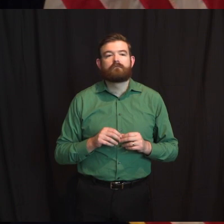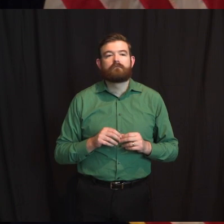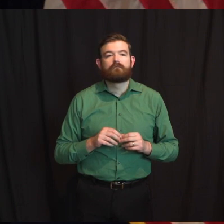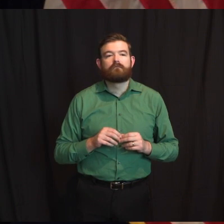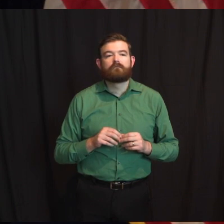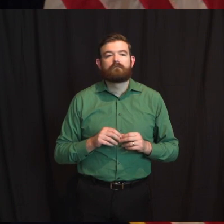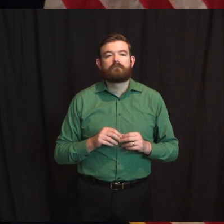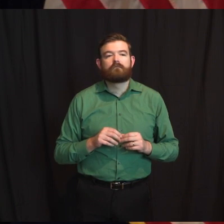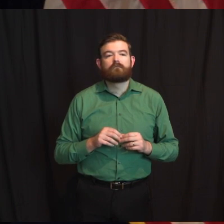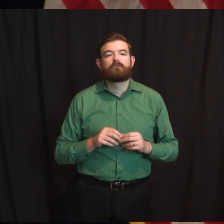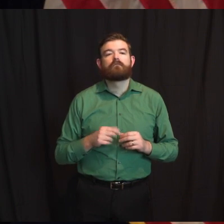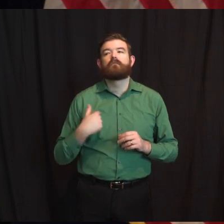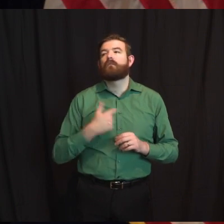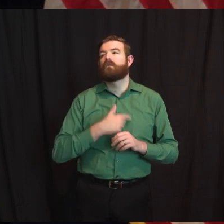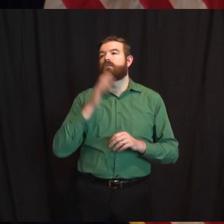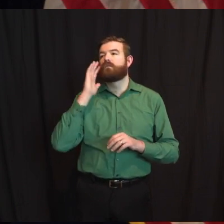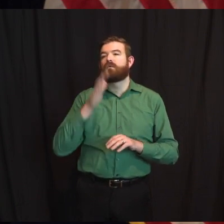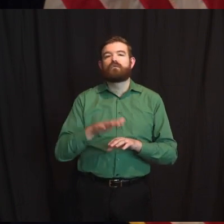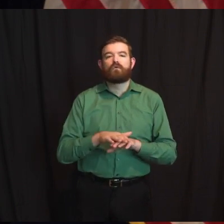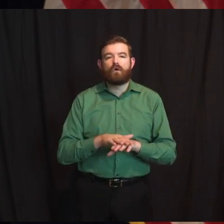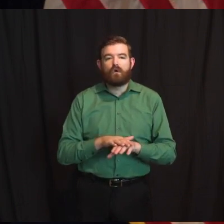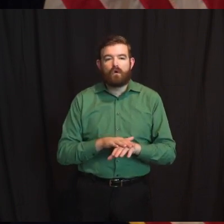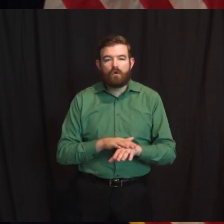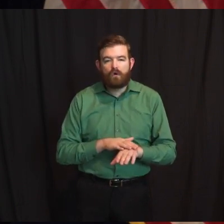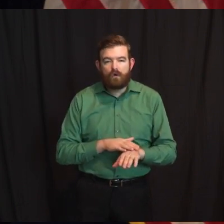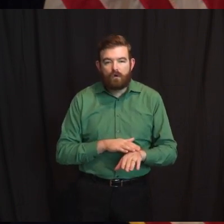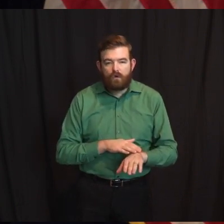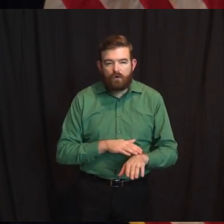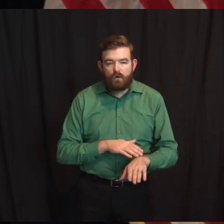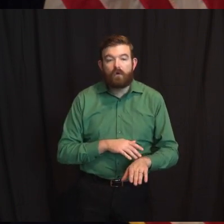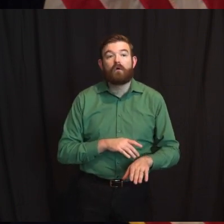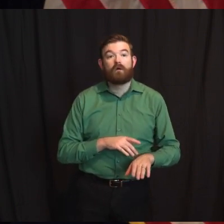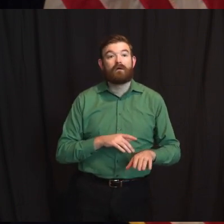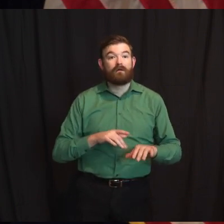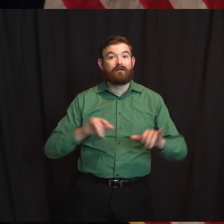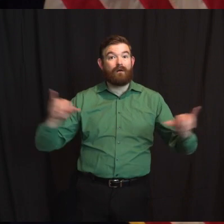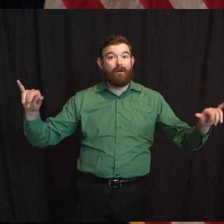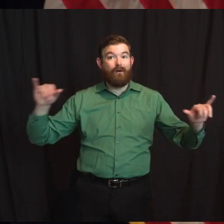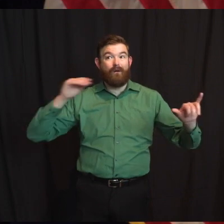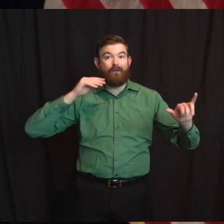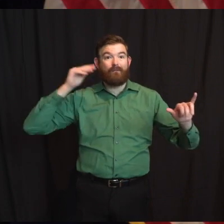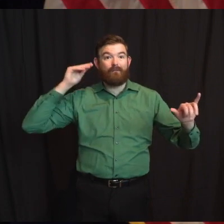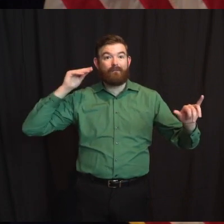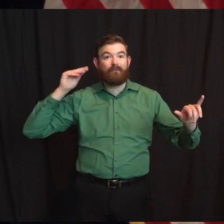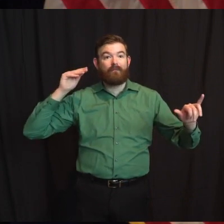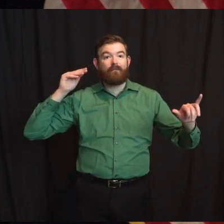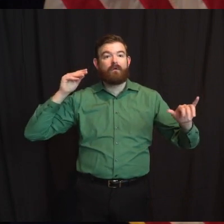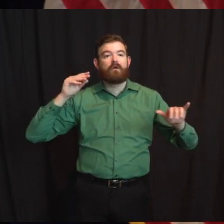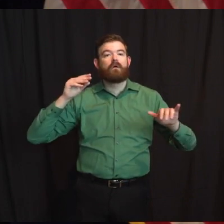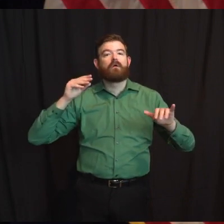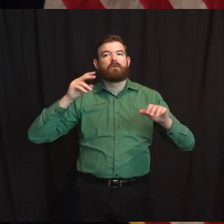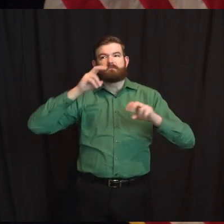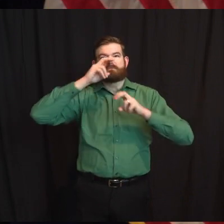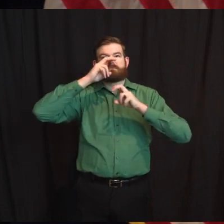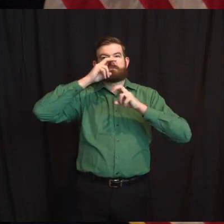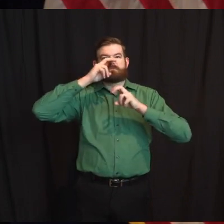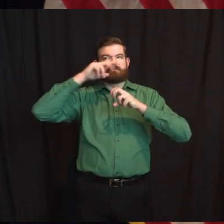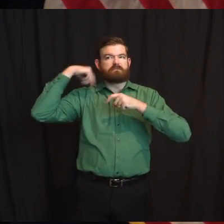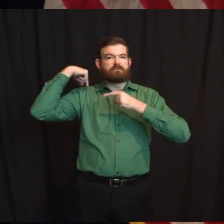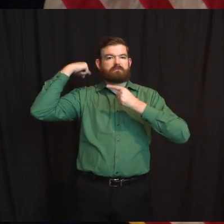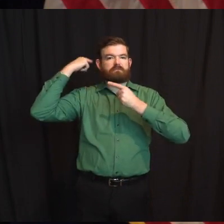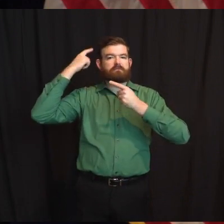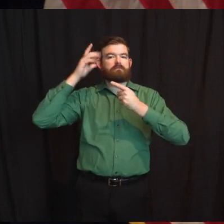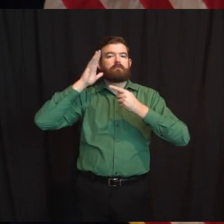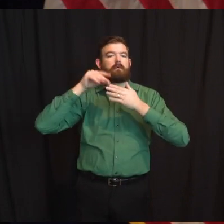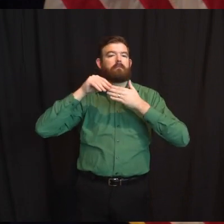chip away at the blanket stay-at-home reality. So I think that sort of speaks for itself. Nothing new on